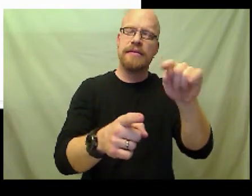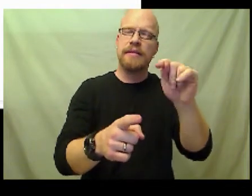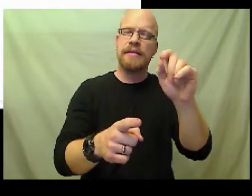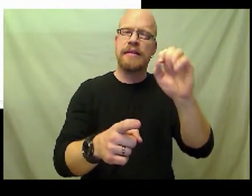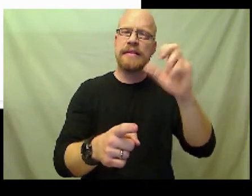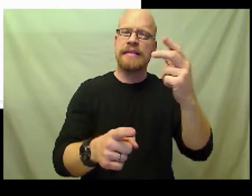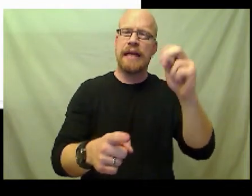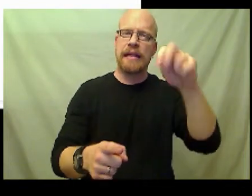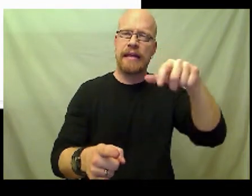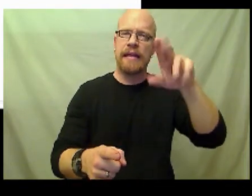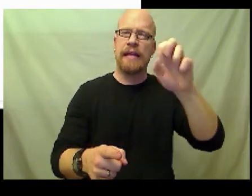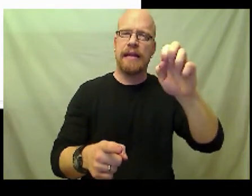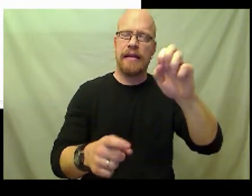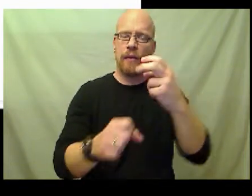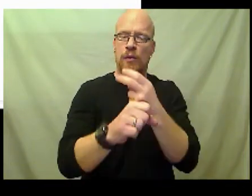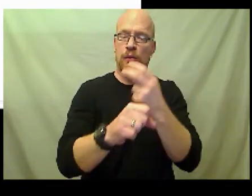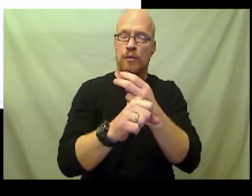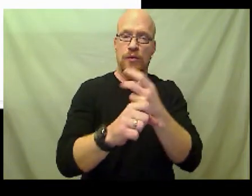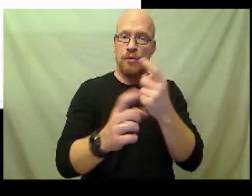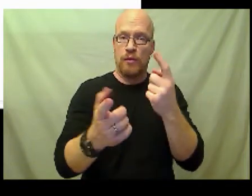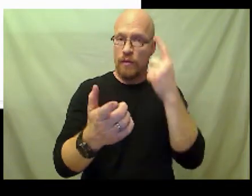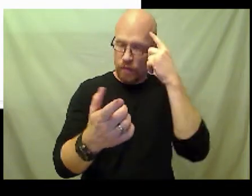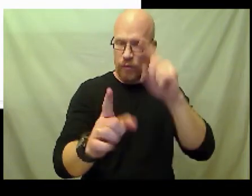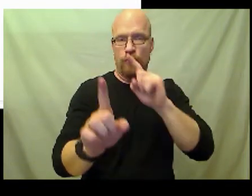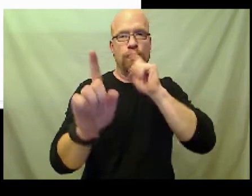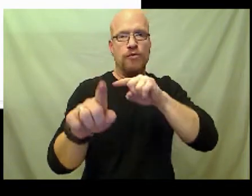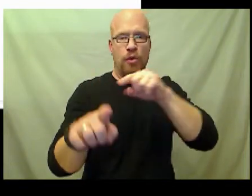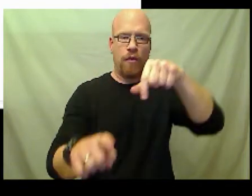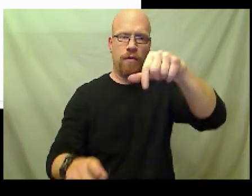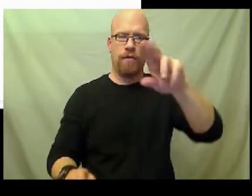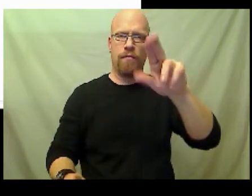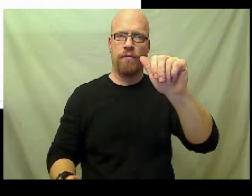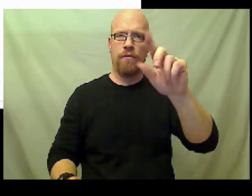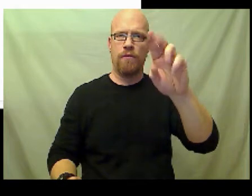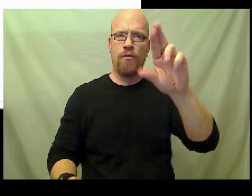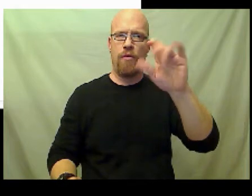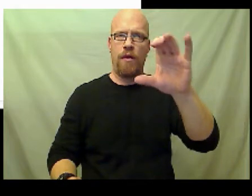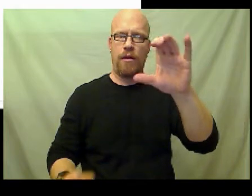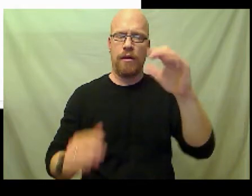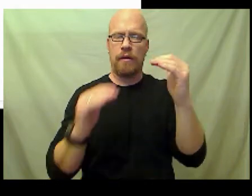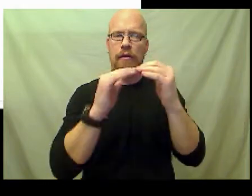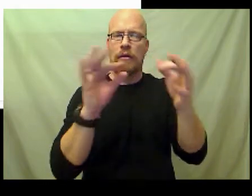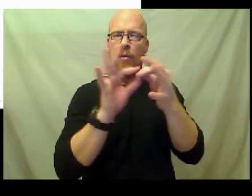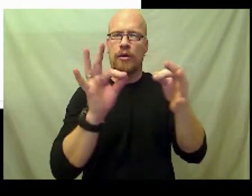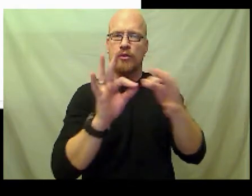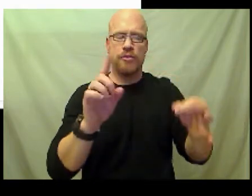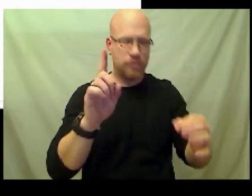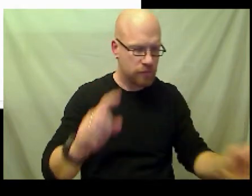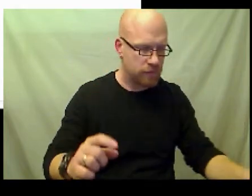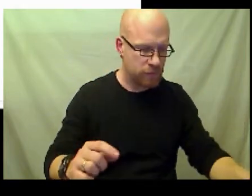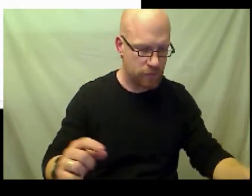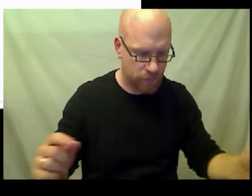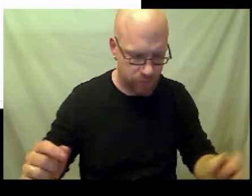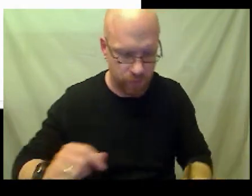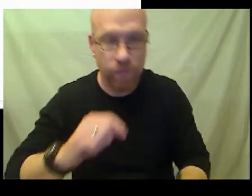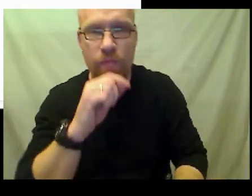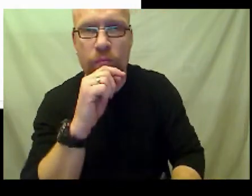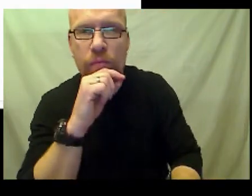well, this technique is used to solve quadratic equations.